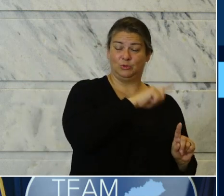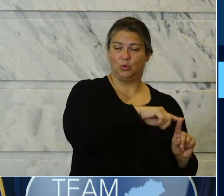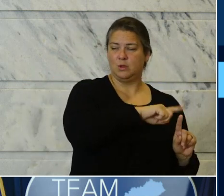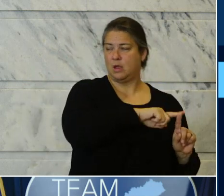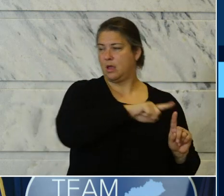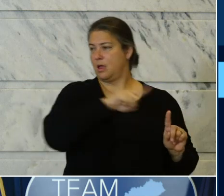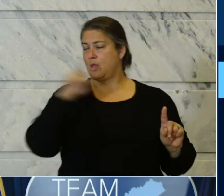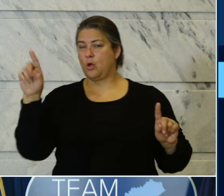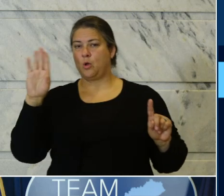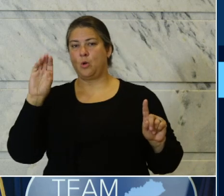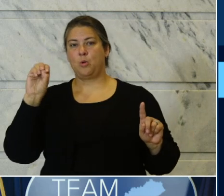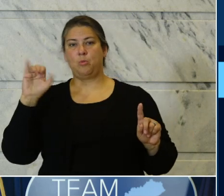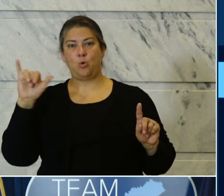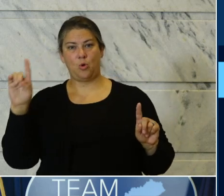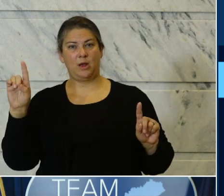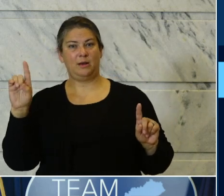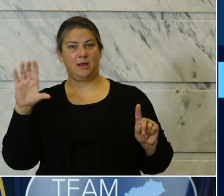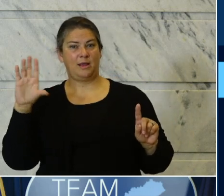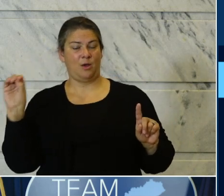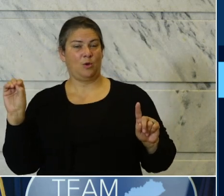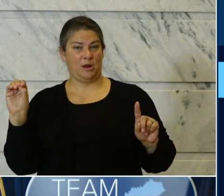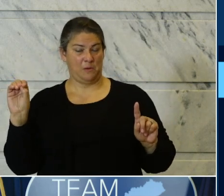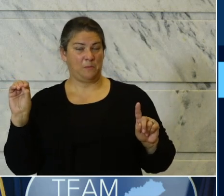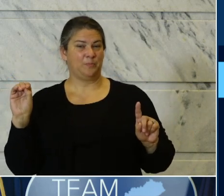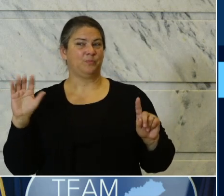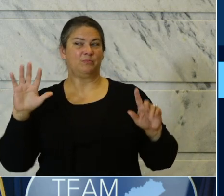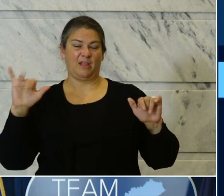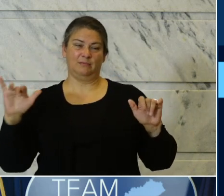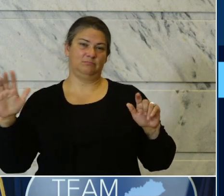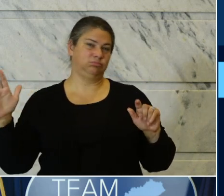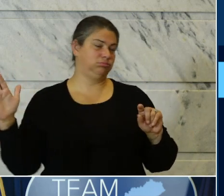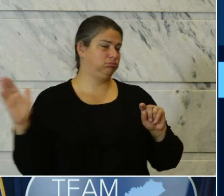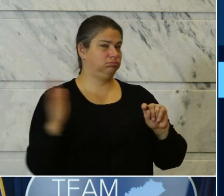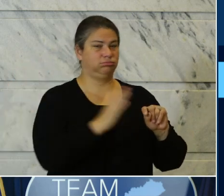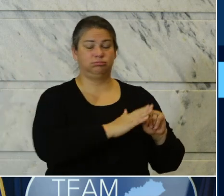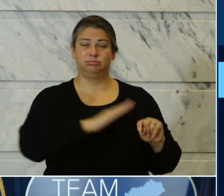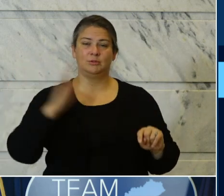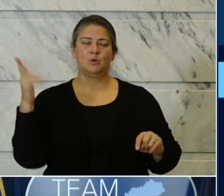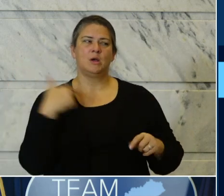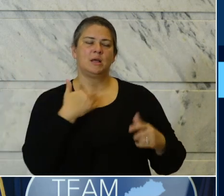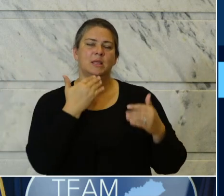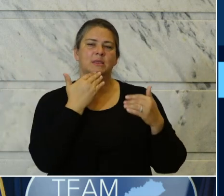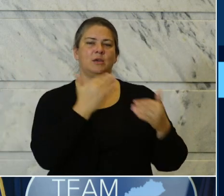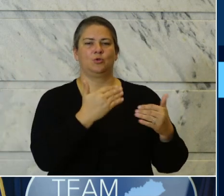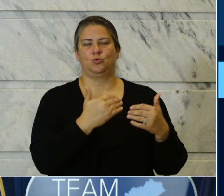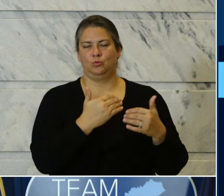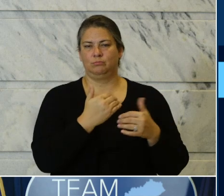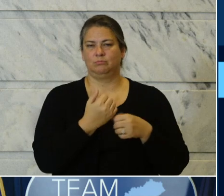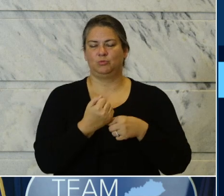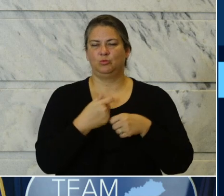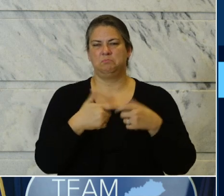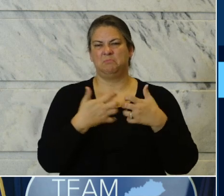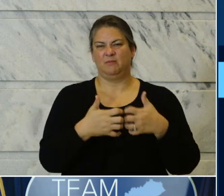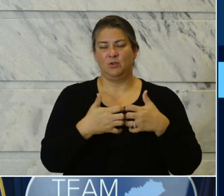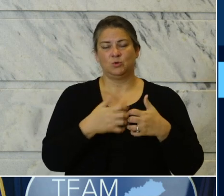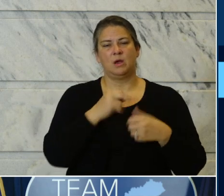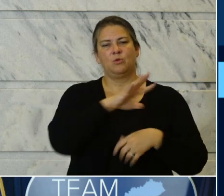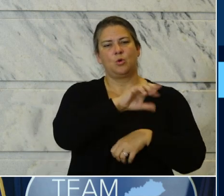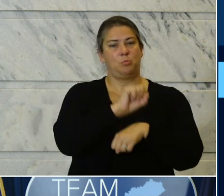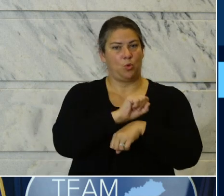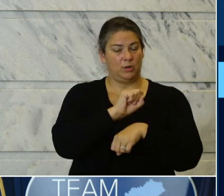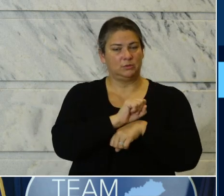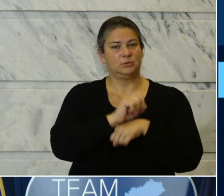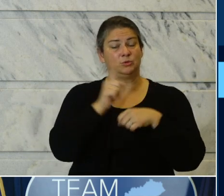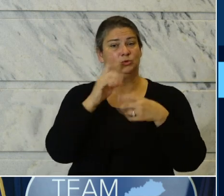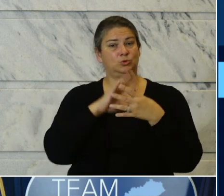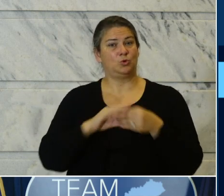West Virginia-Ohio border. I'd like to say thank you to all our manufacturers and to their employees. This story of